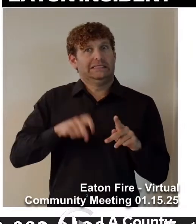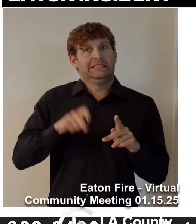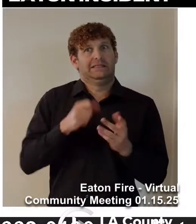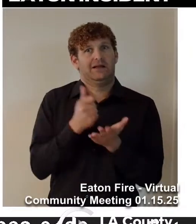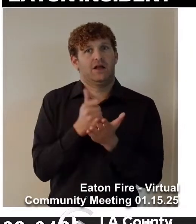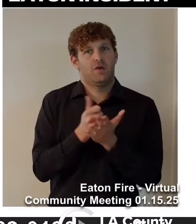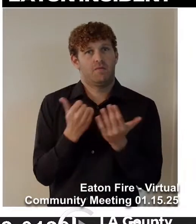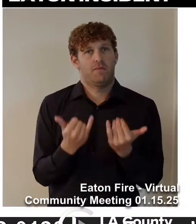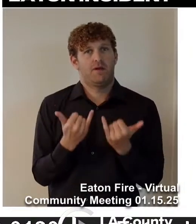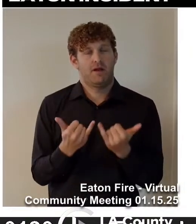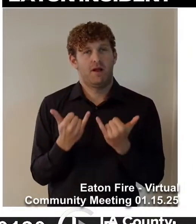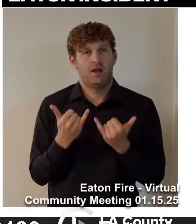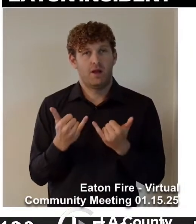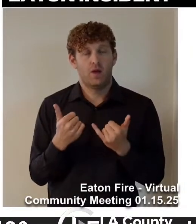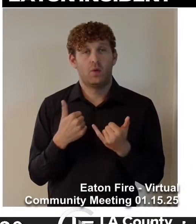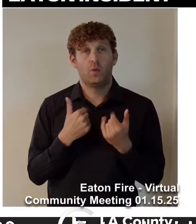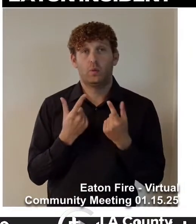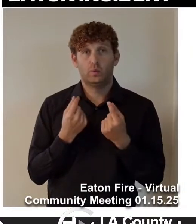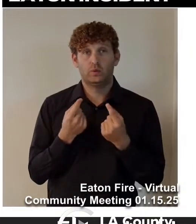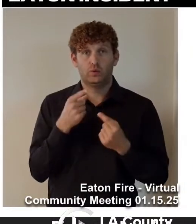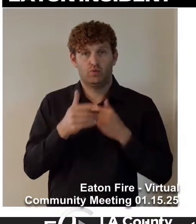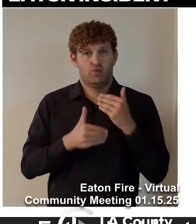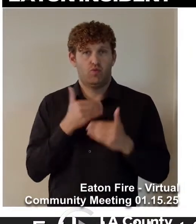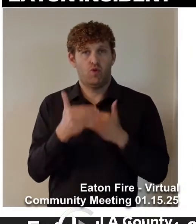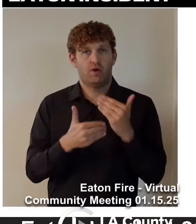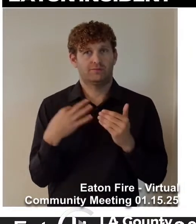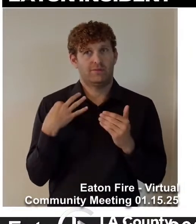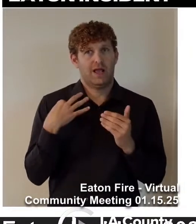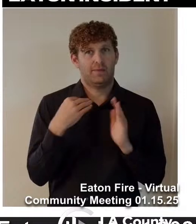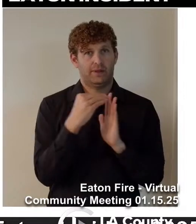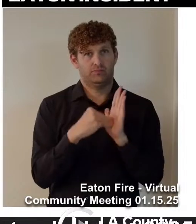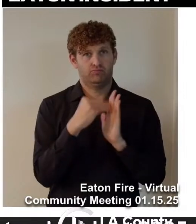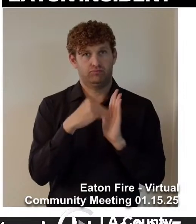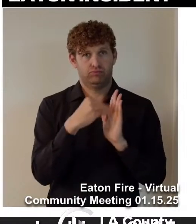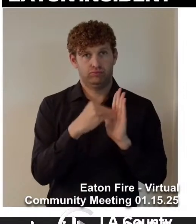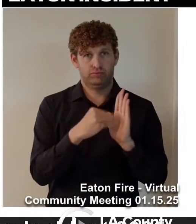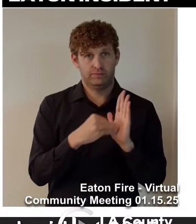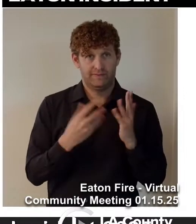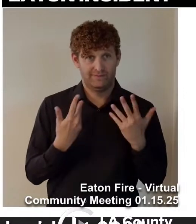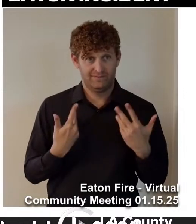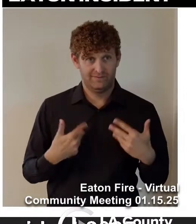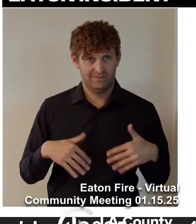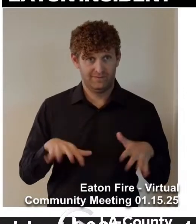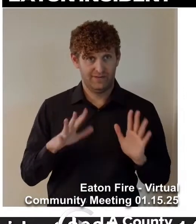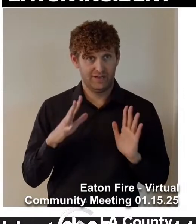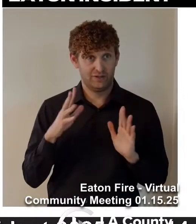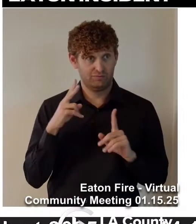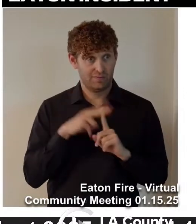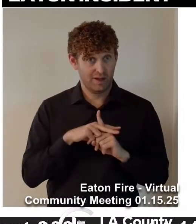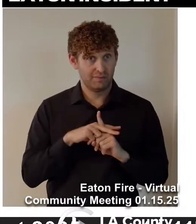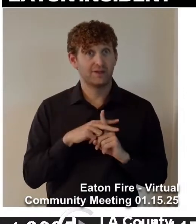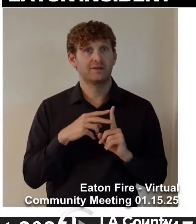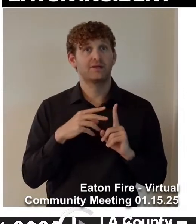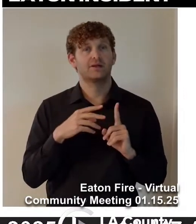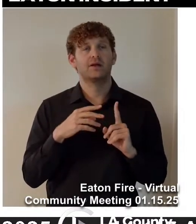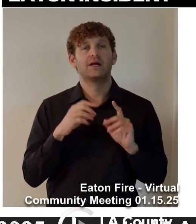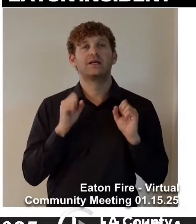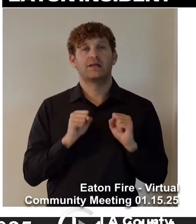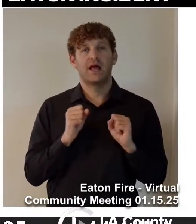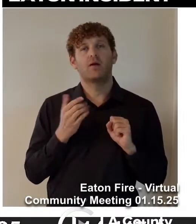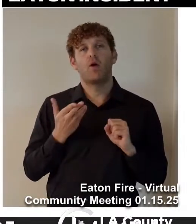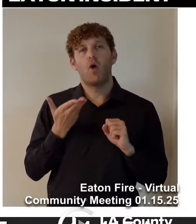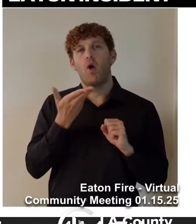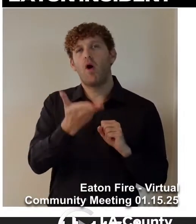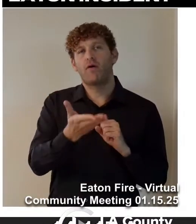continue to process their application. Once we move through that application process, there are several ways FEMA can continue to offer financial